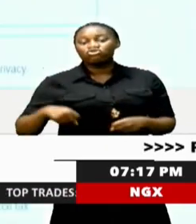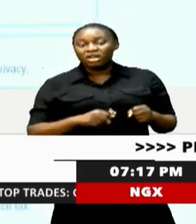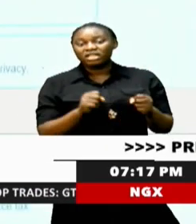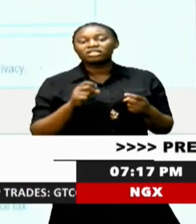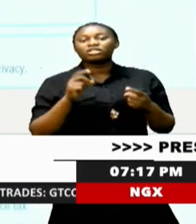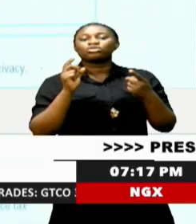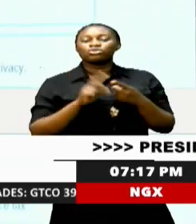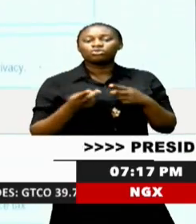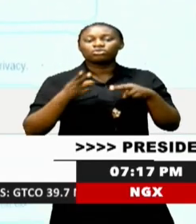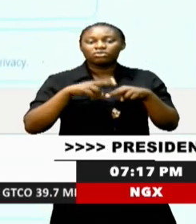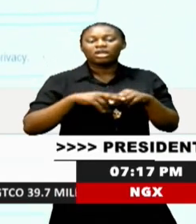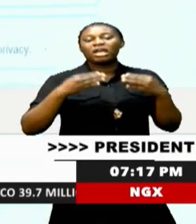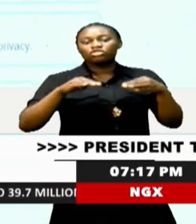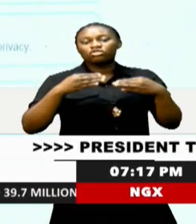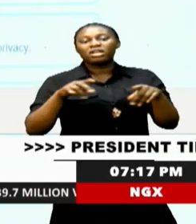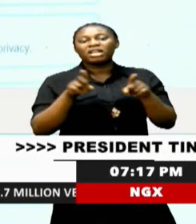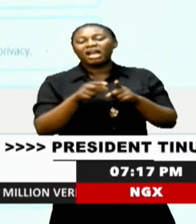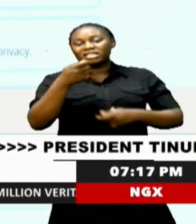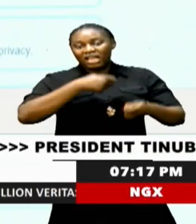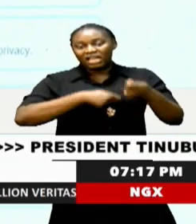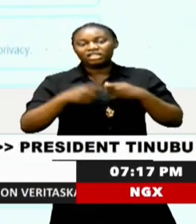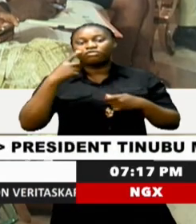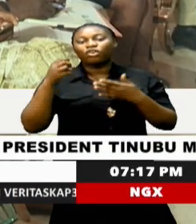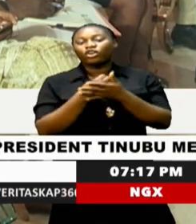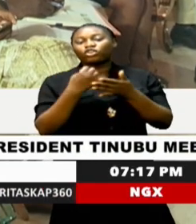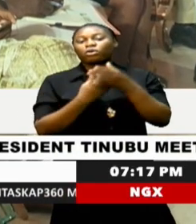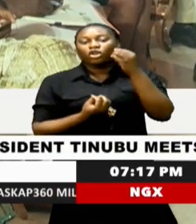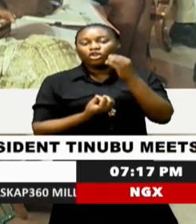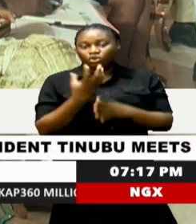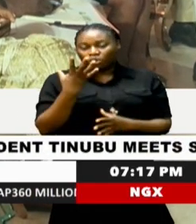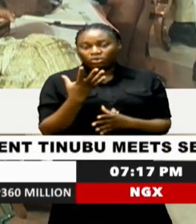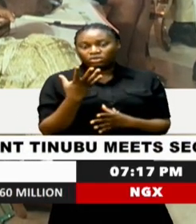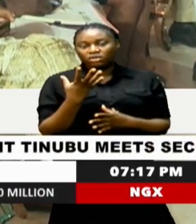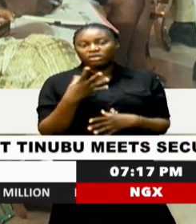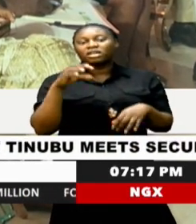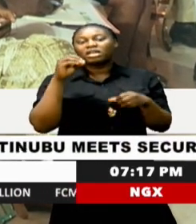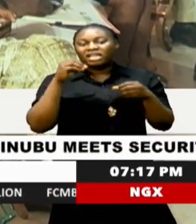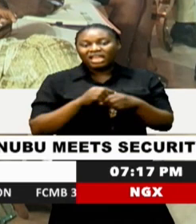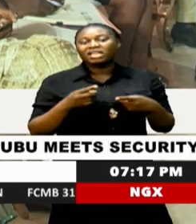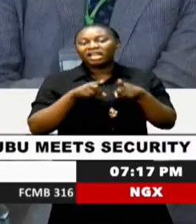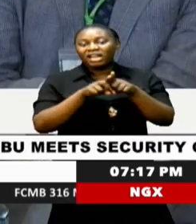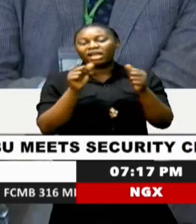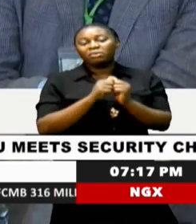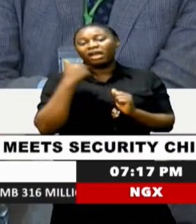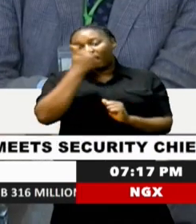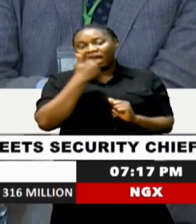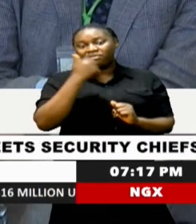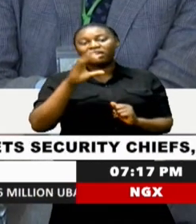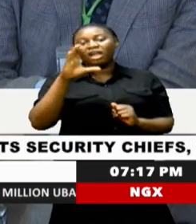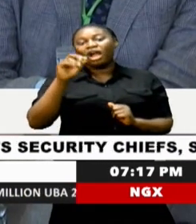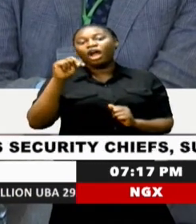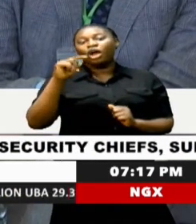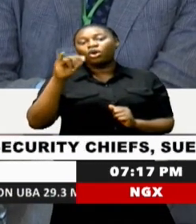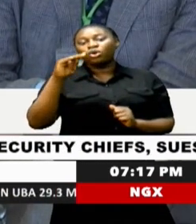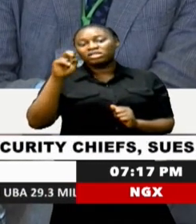harness trade as a catalyst for economic growth and continental cohesion, in line with the Africa Continental Free